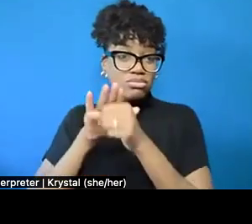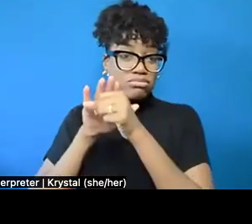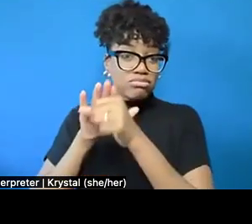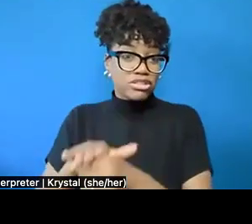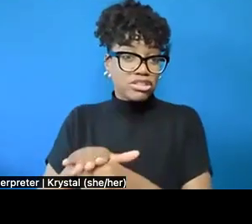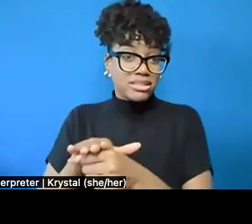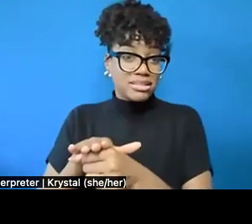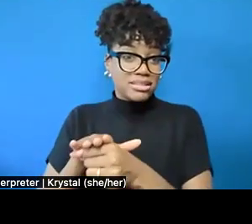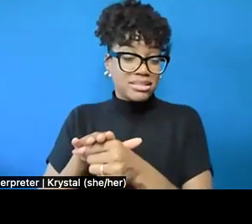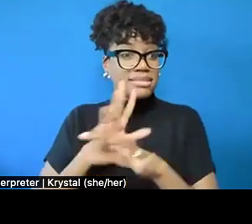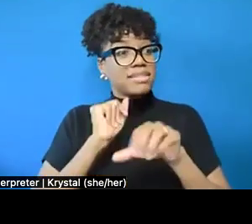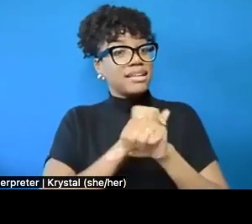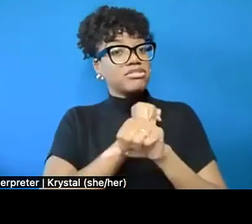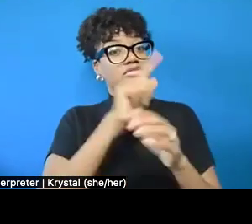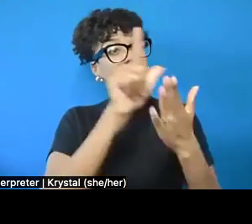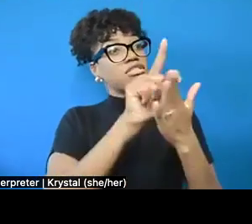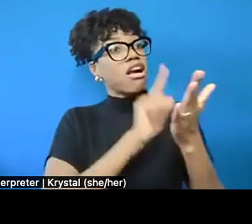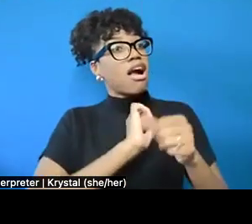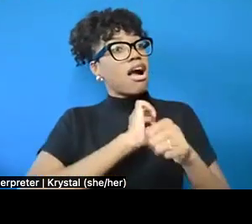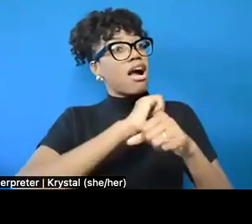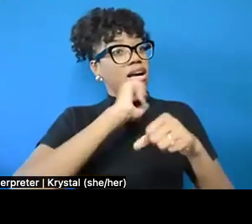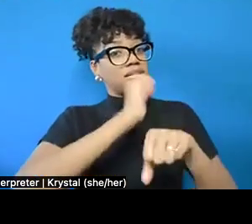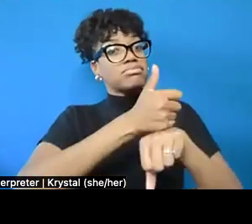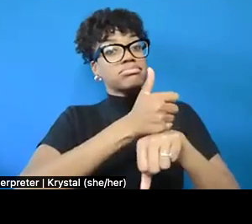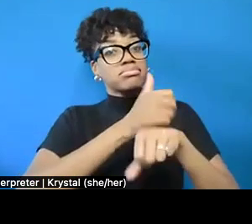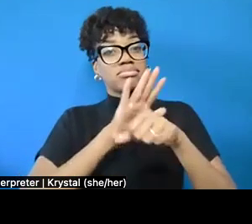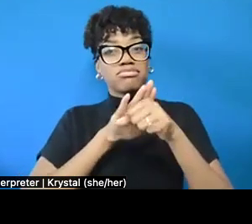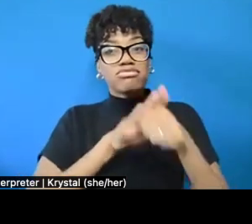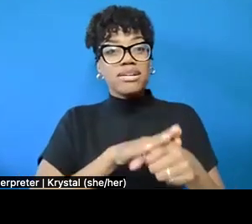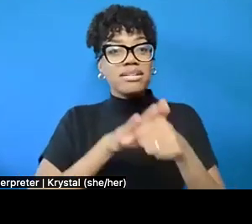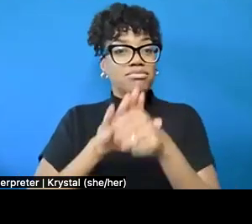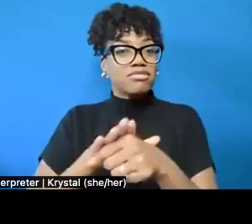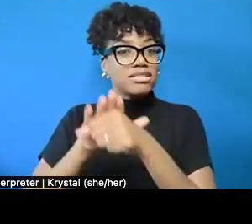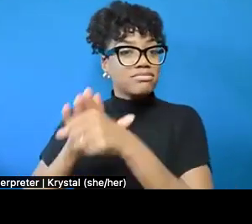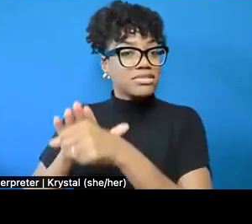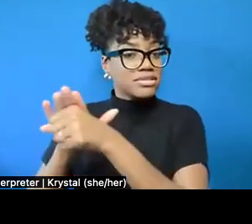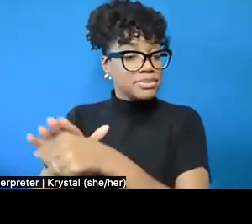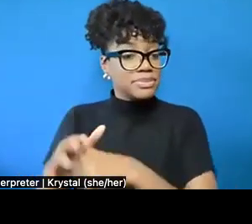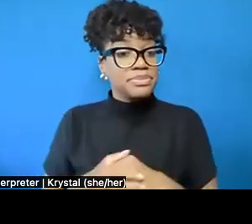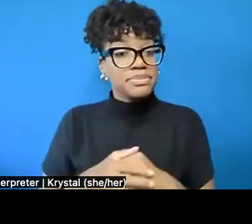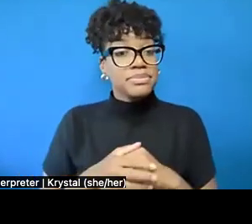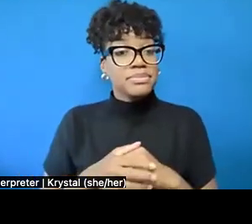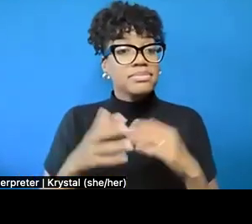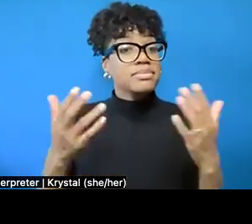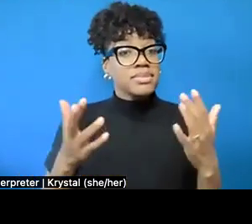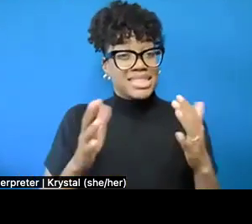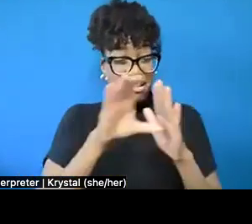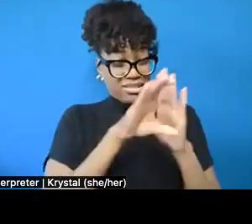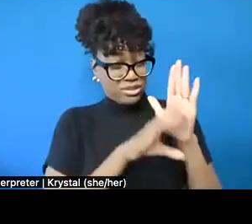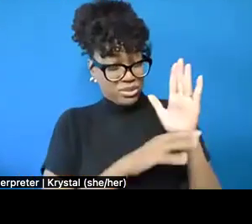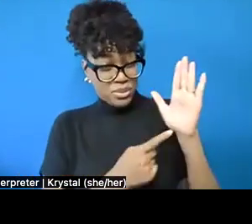right? And every major expansion of rights that were added to